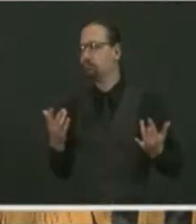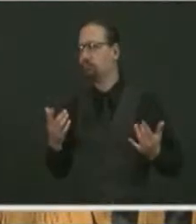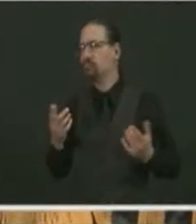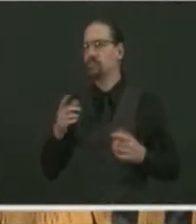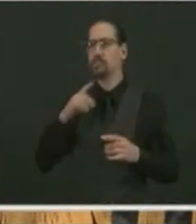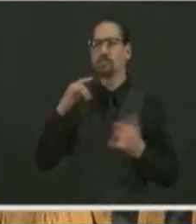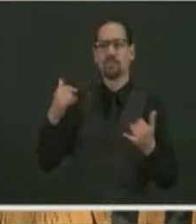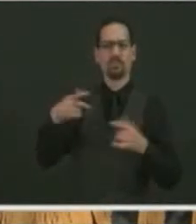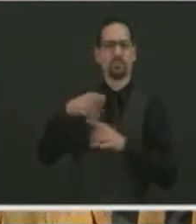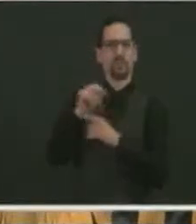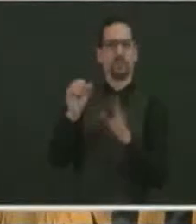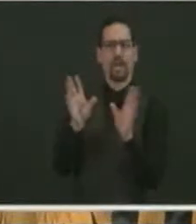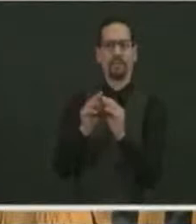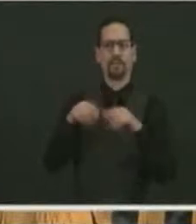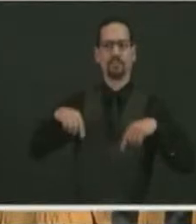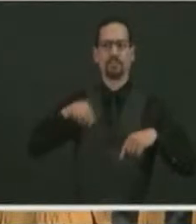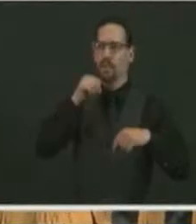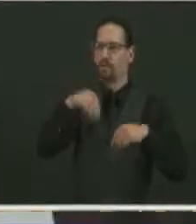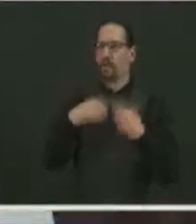What's your response?